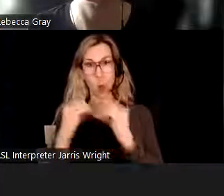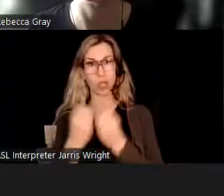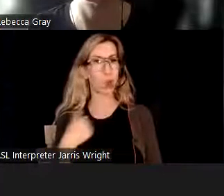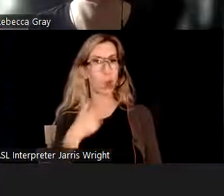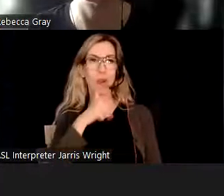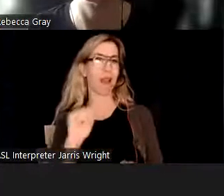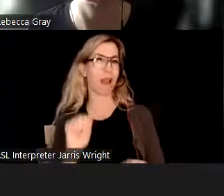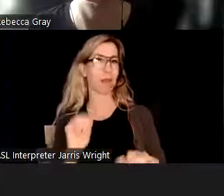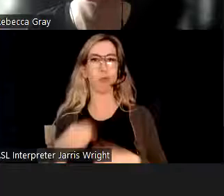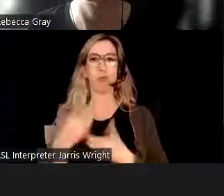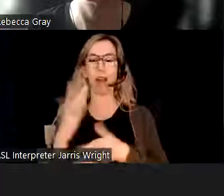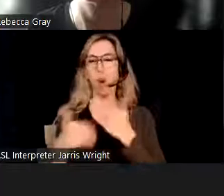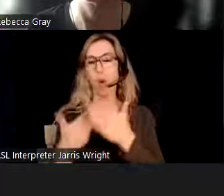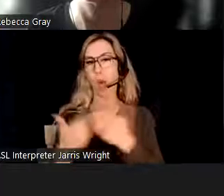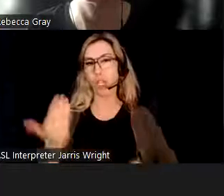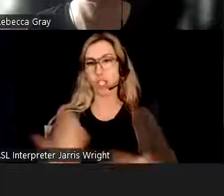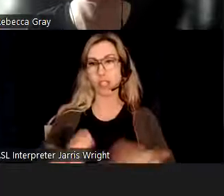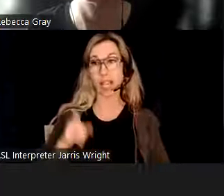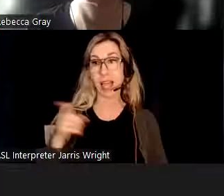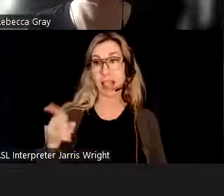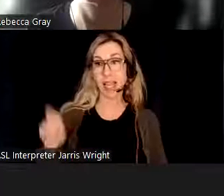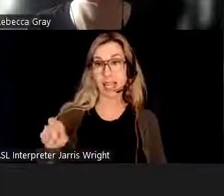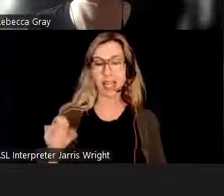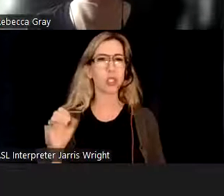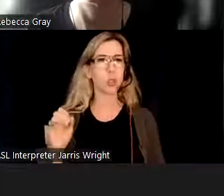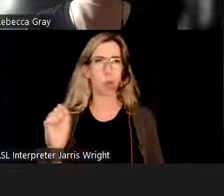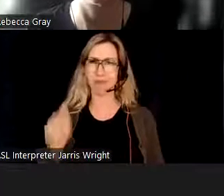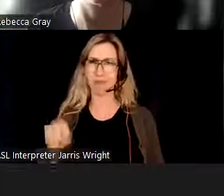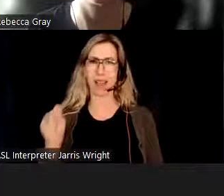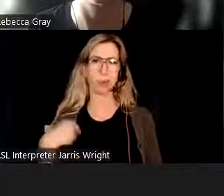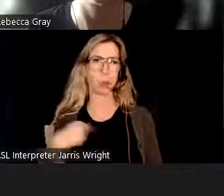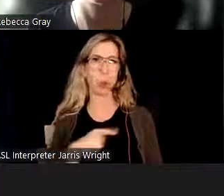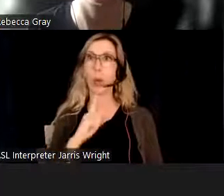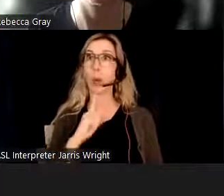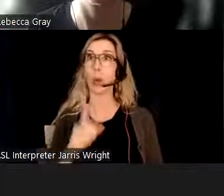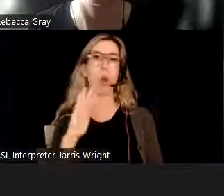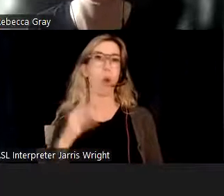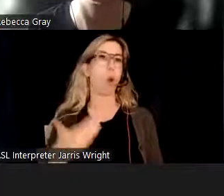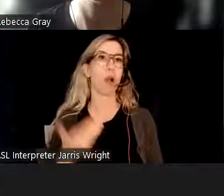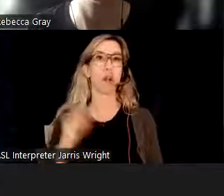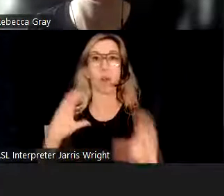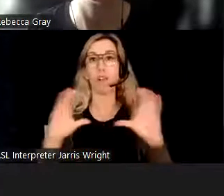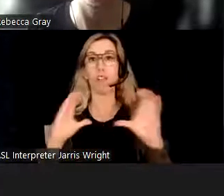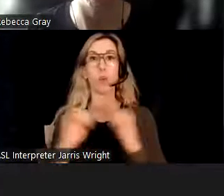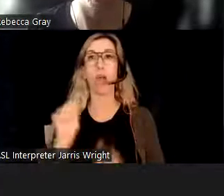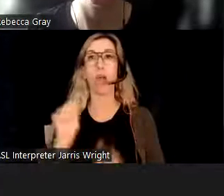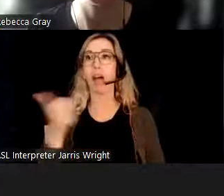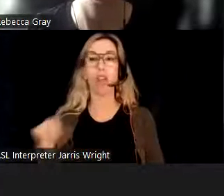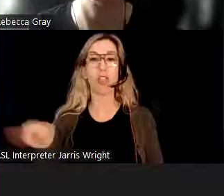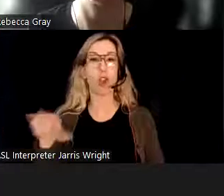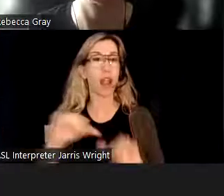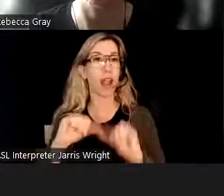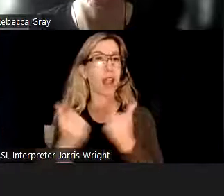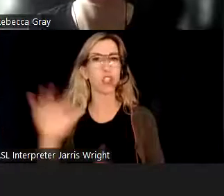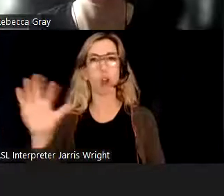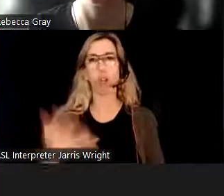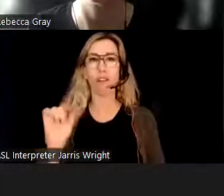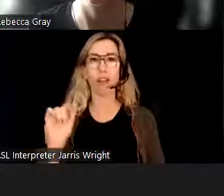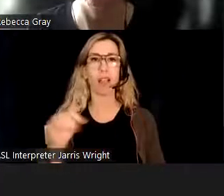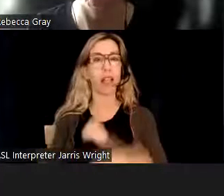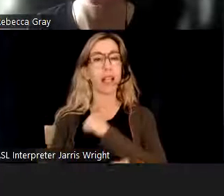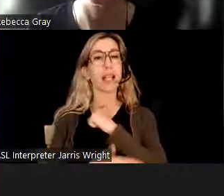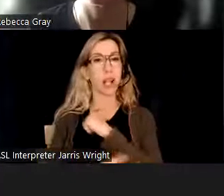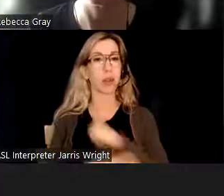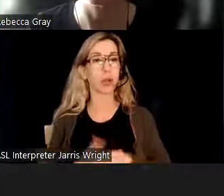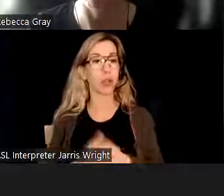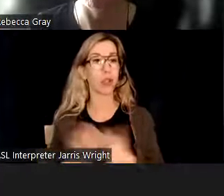services that they need. And so we would very much welcome conversations with other agencies across Los Angeles County so